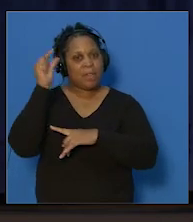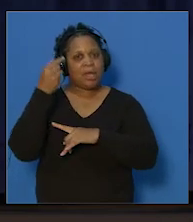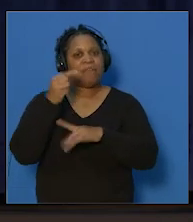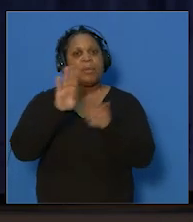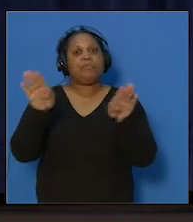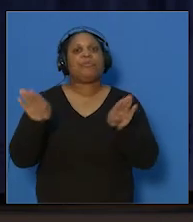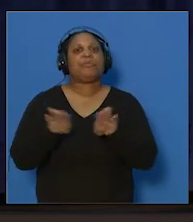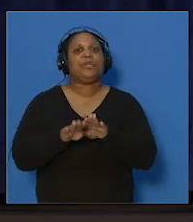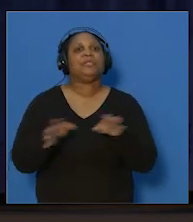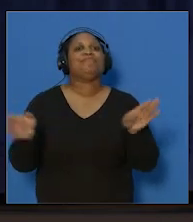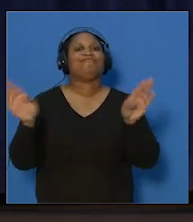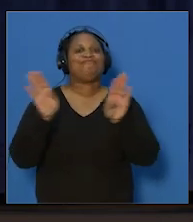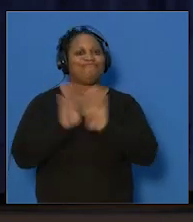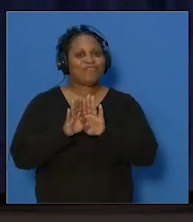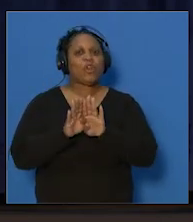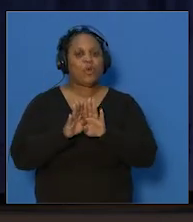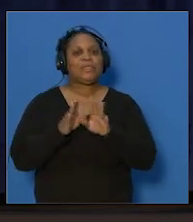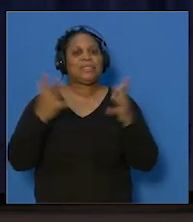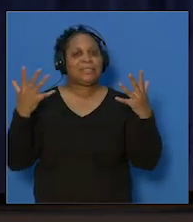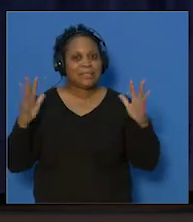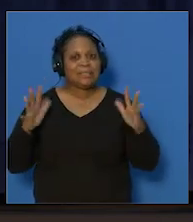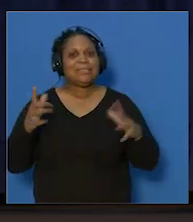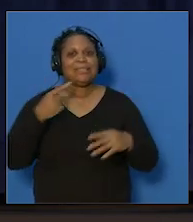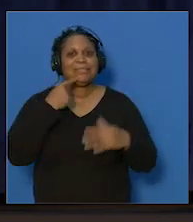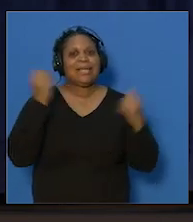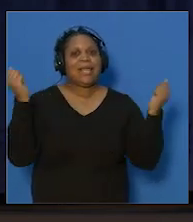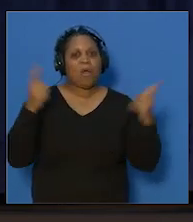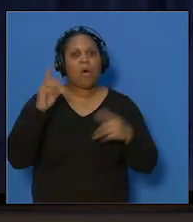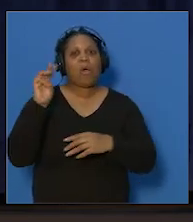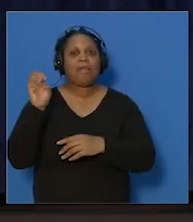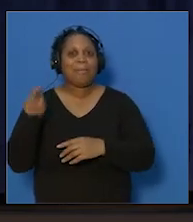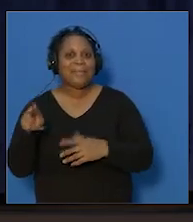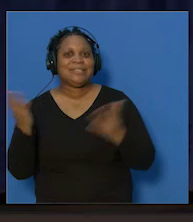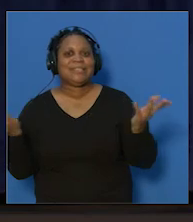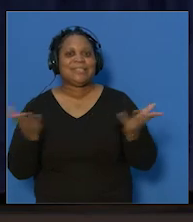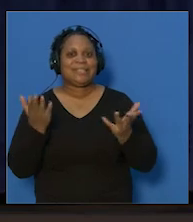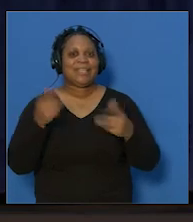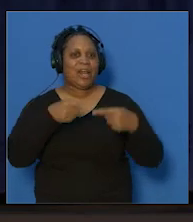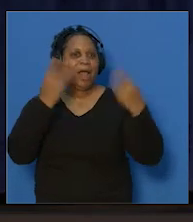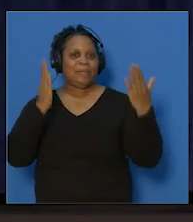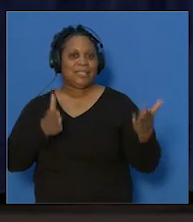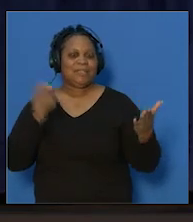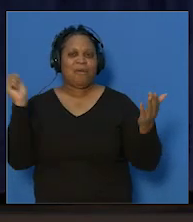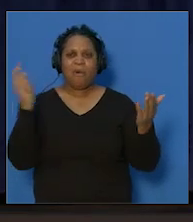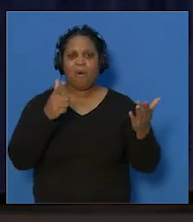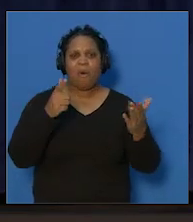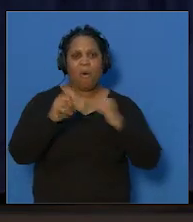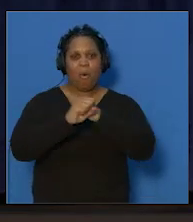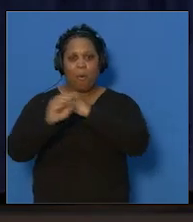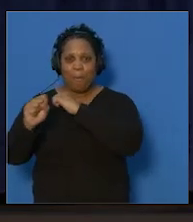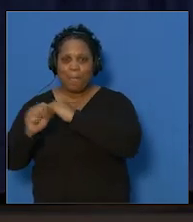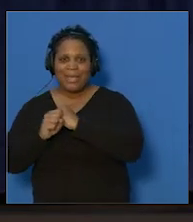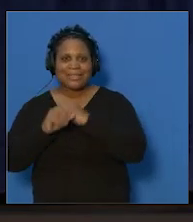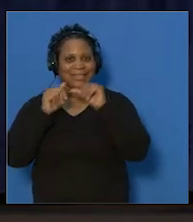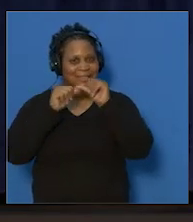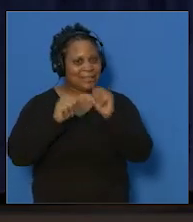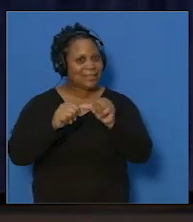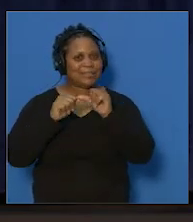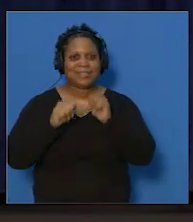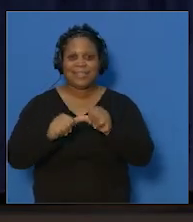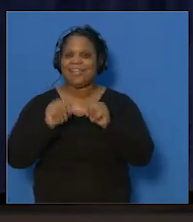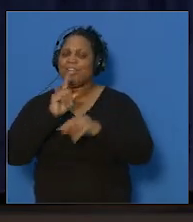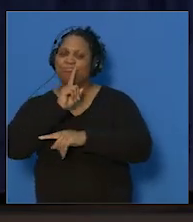Bermuda. In closing, I'd like to thank all of the ministers here, thank the Leader of the Opposition, thank all the members of the media who continue to make